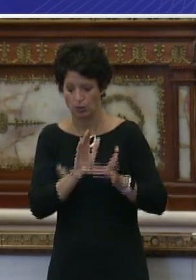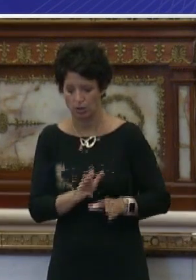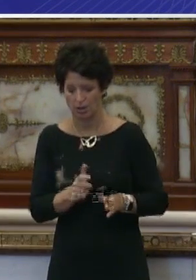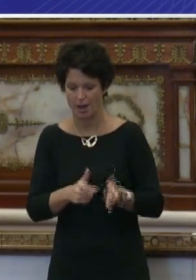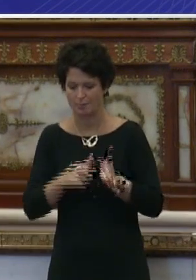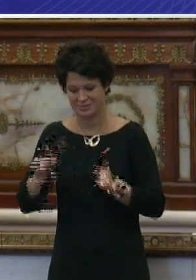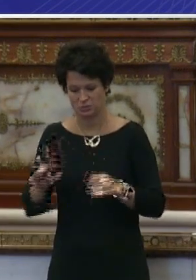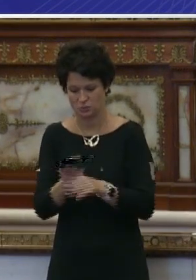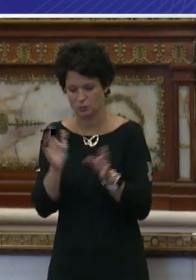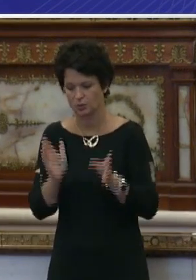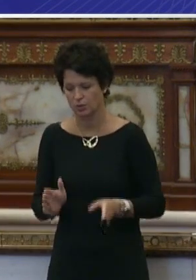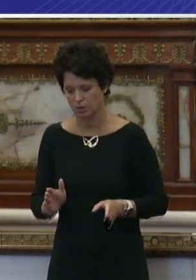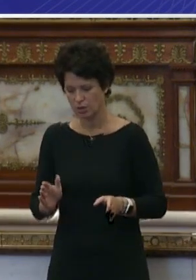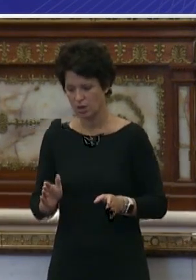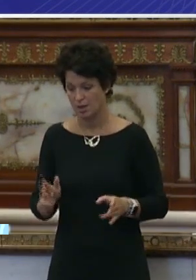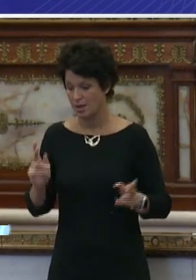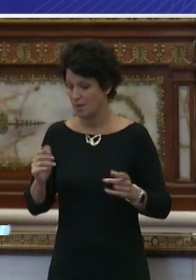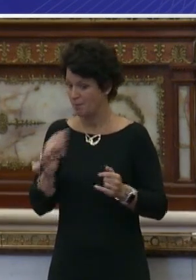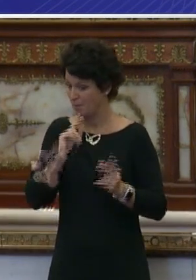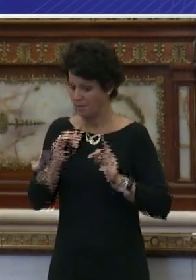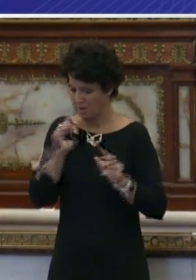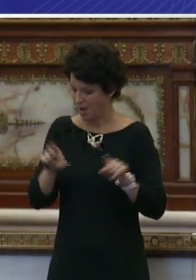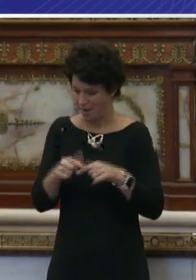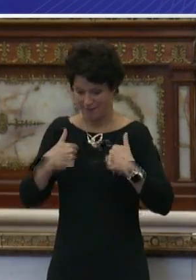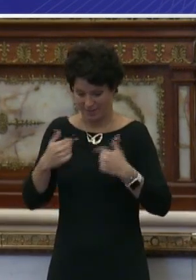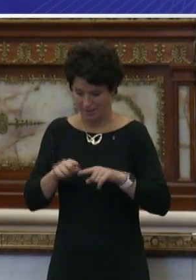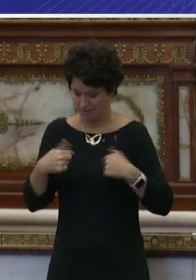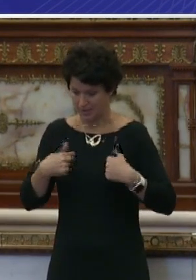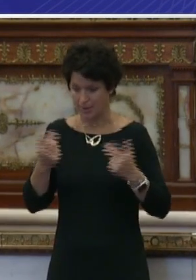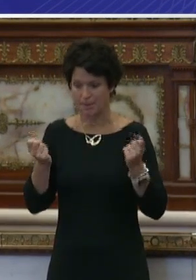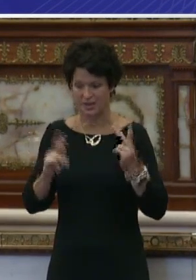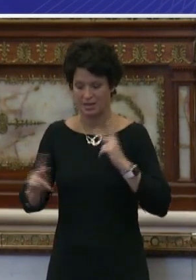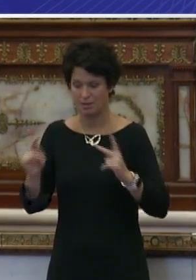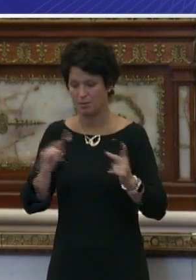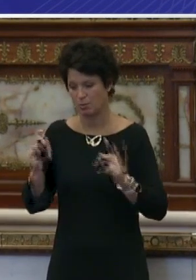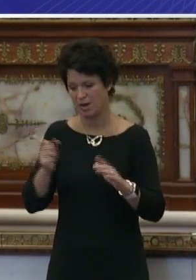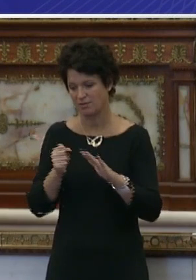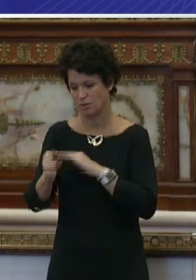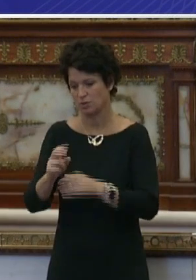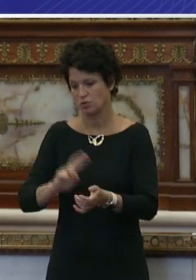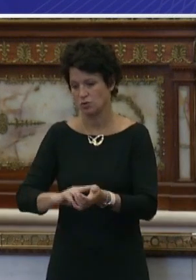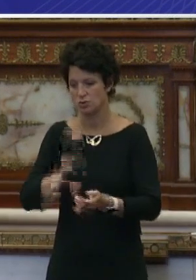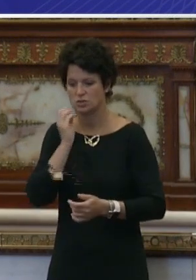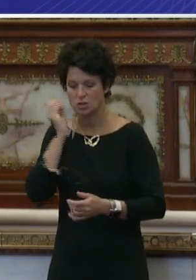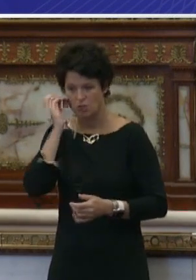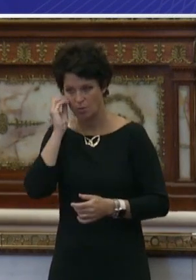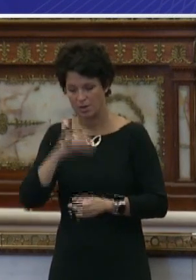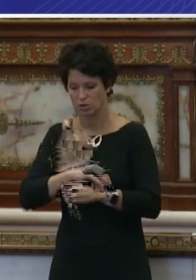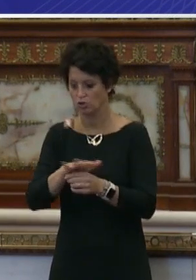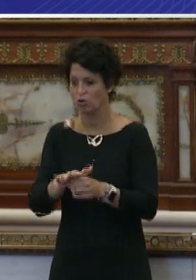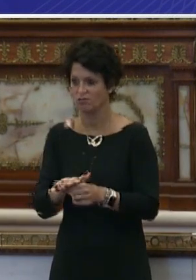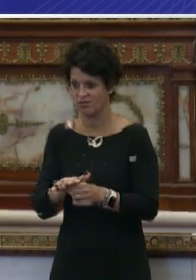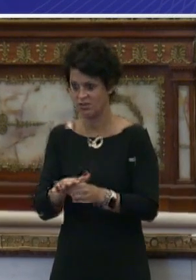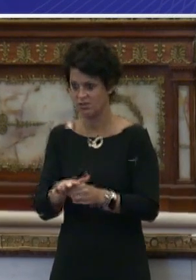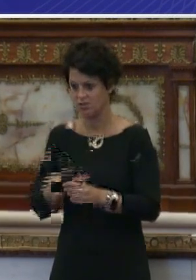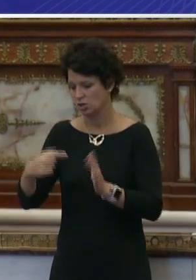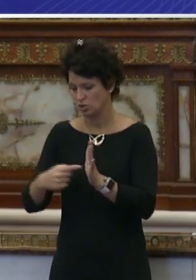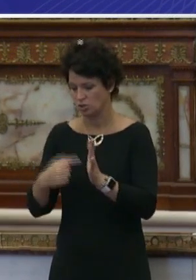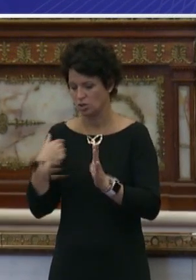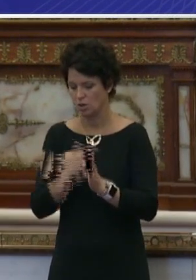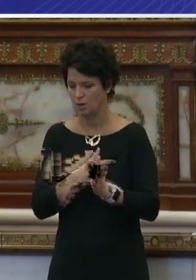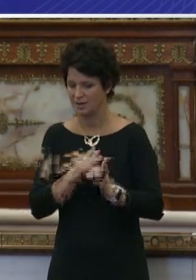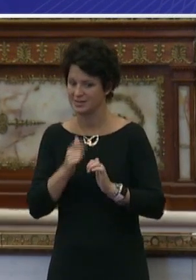essential worker. Without people would have to go into nursing homes, and COVID shows us